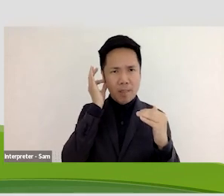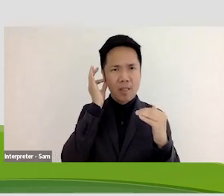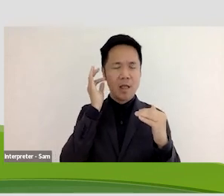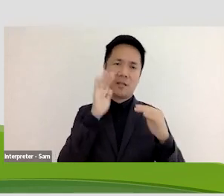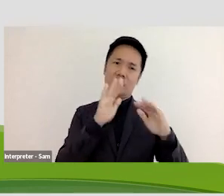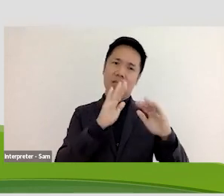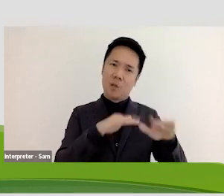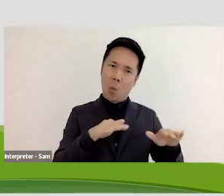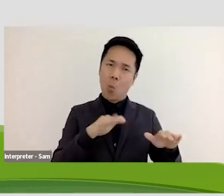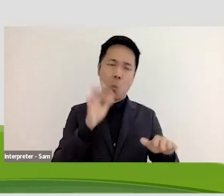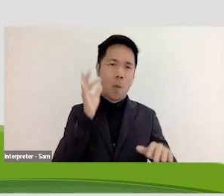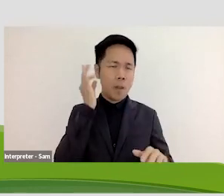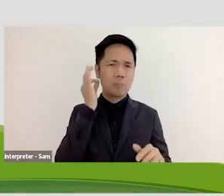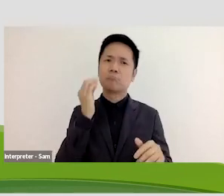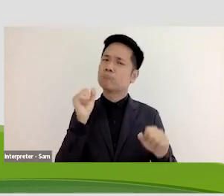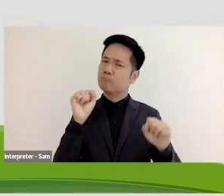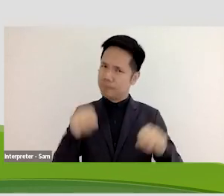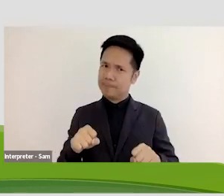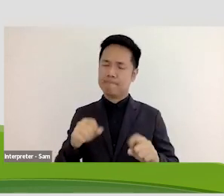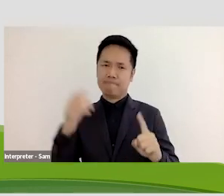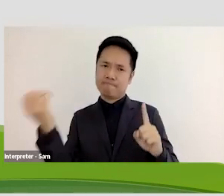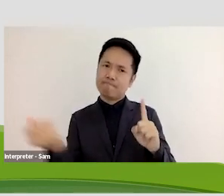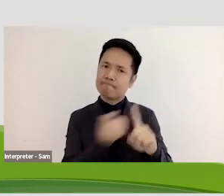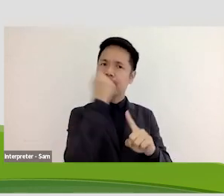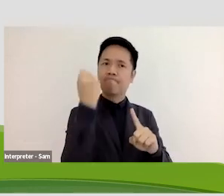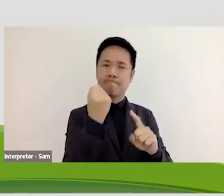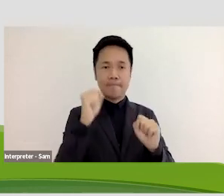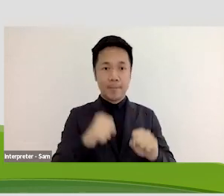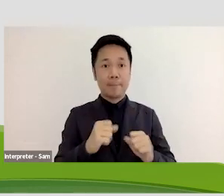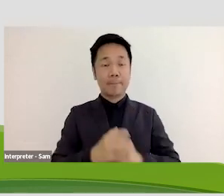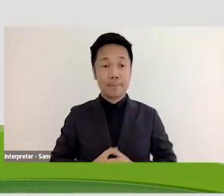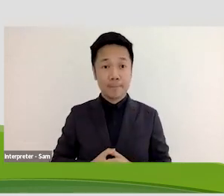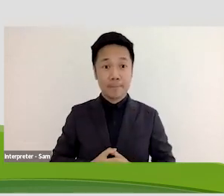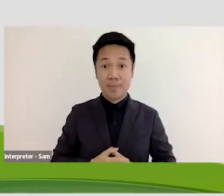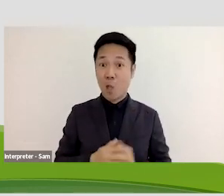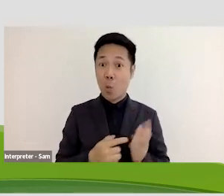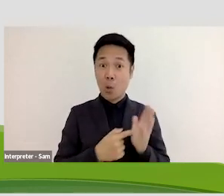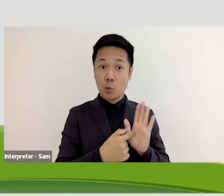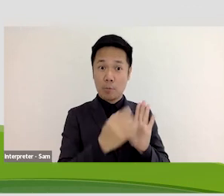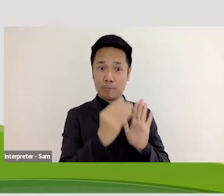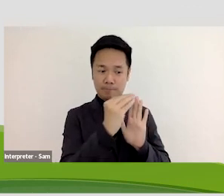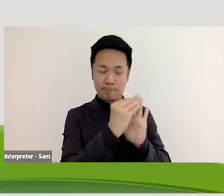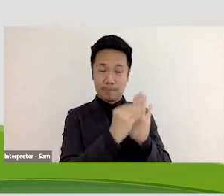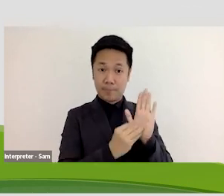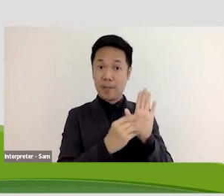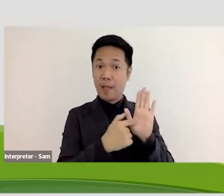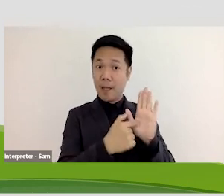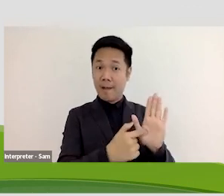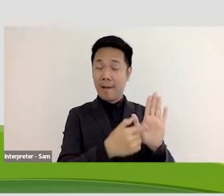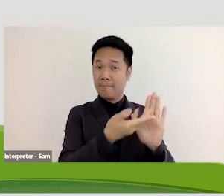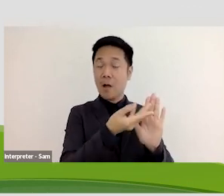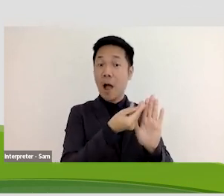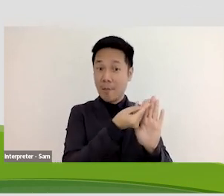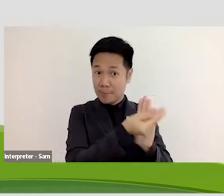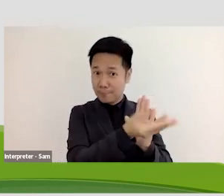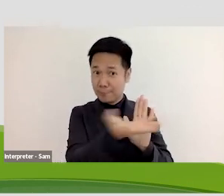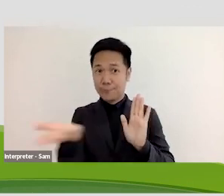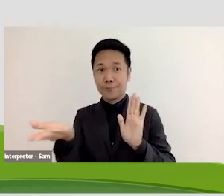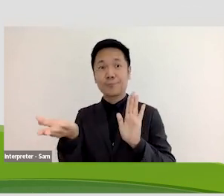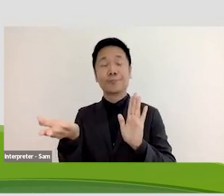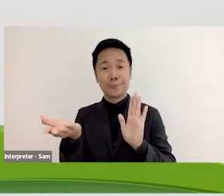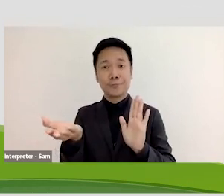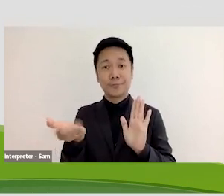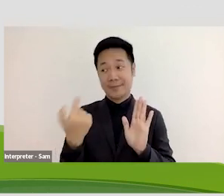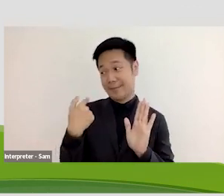these challenging contexts. The proposed recommendations, which we presented to you in brief, which we will circulate to you, like Sarah